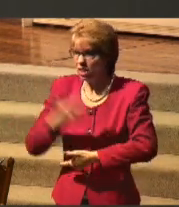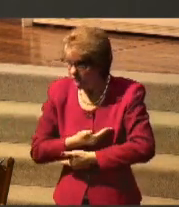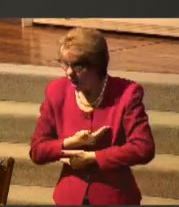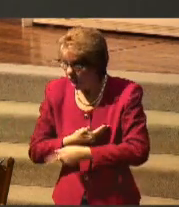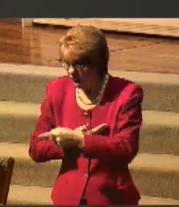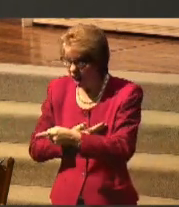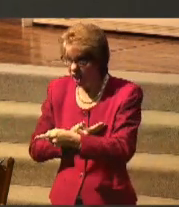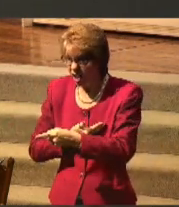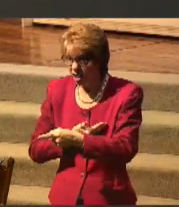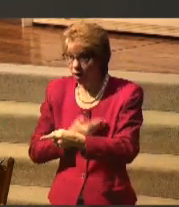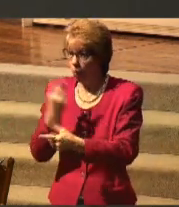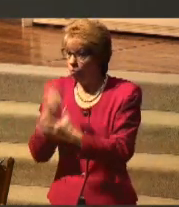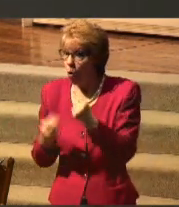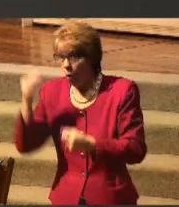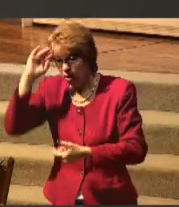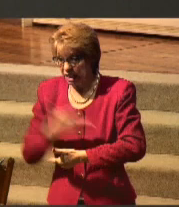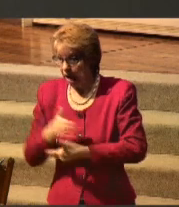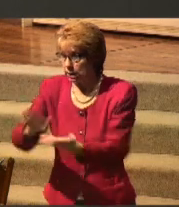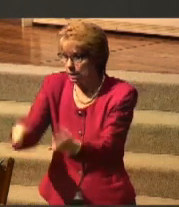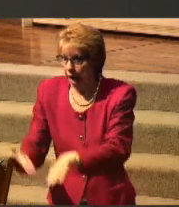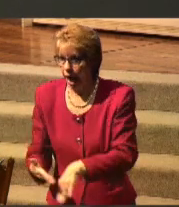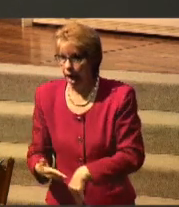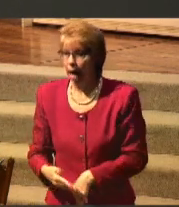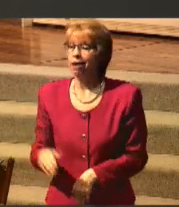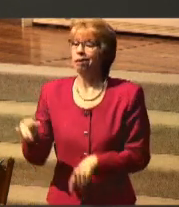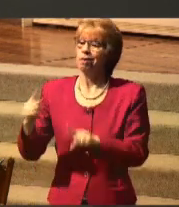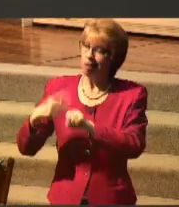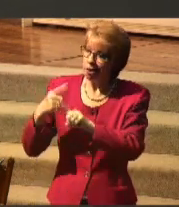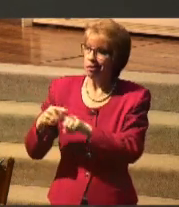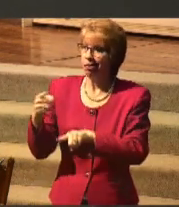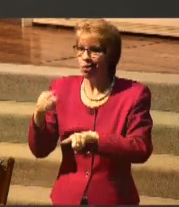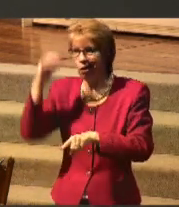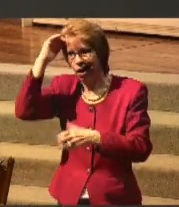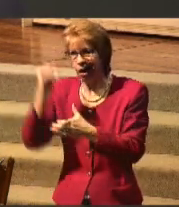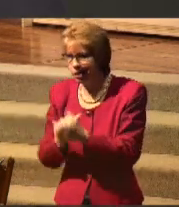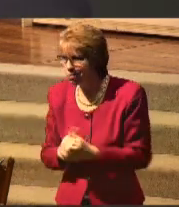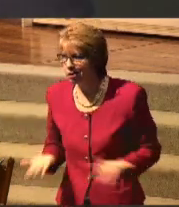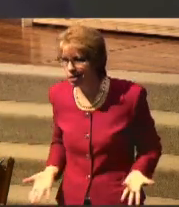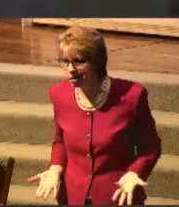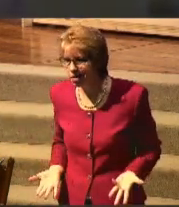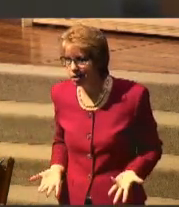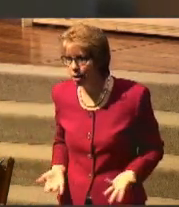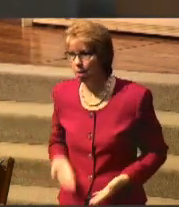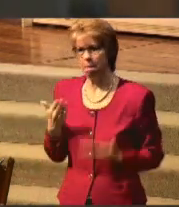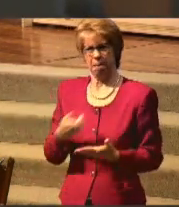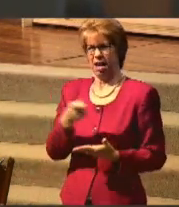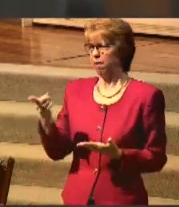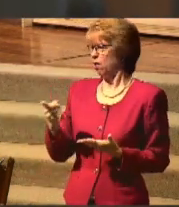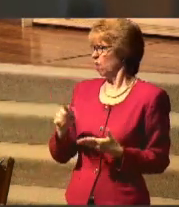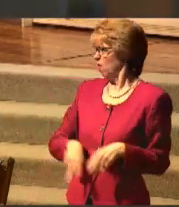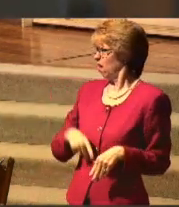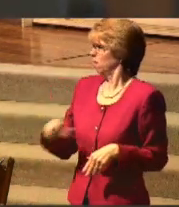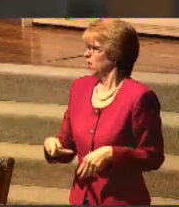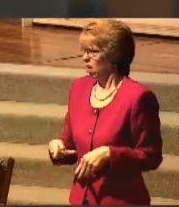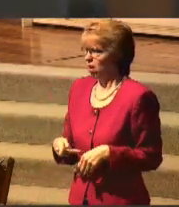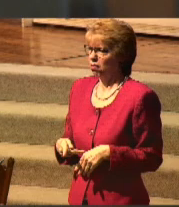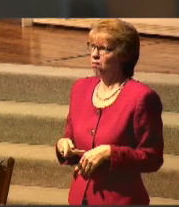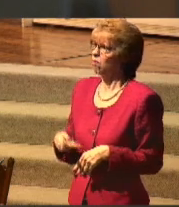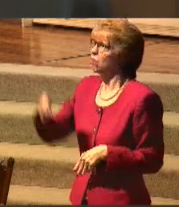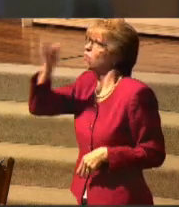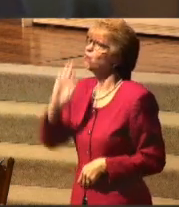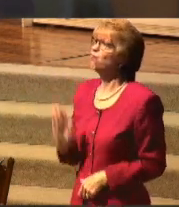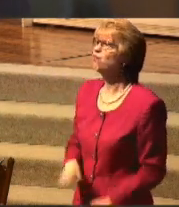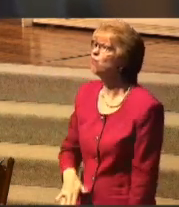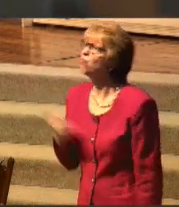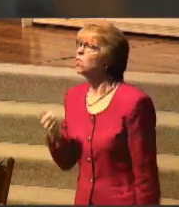husband. May I tell you today, you might be upset with God about something that happened in your life. You might be